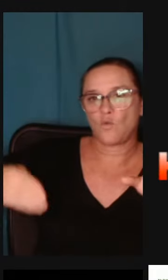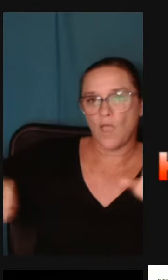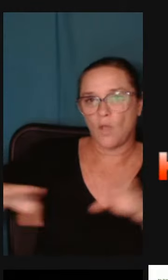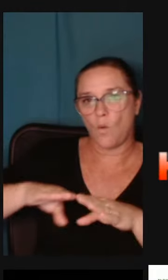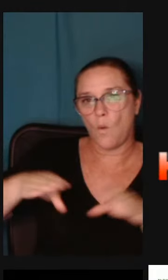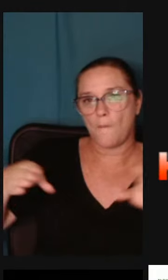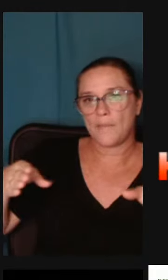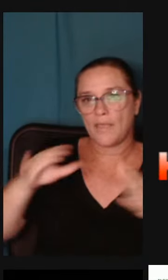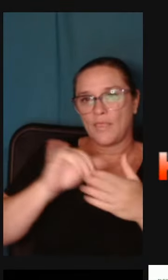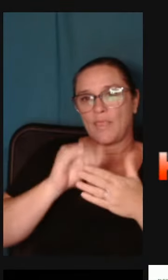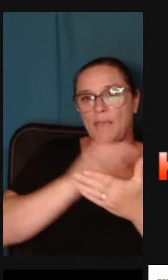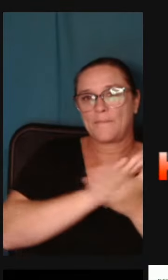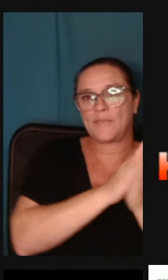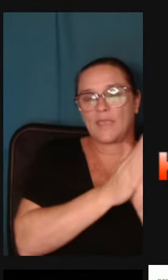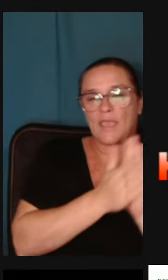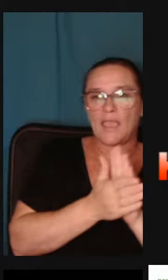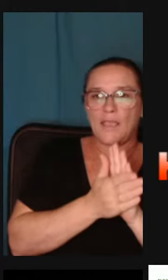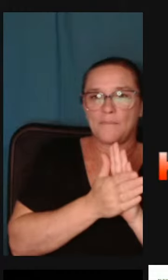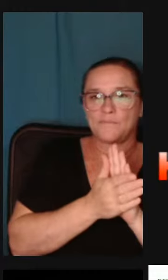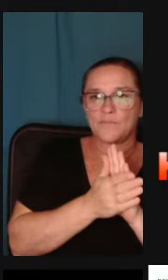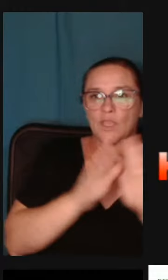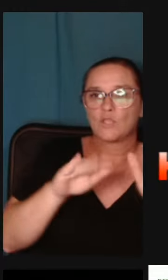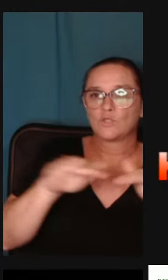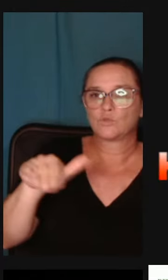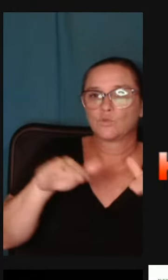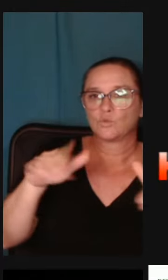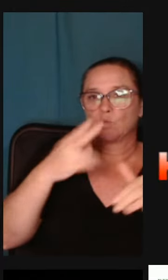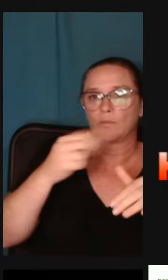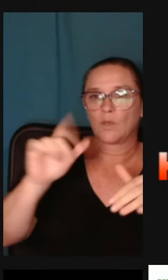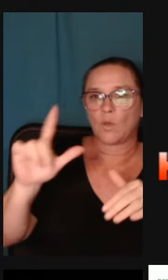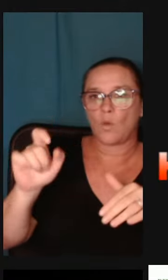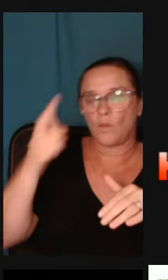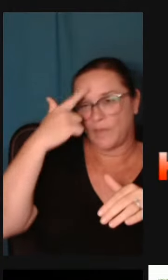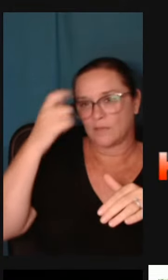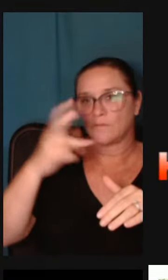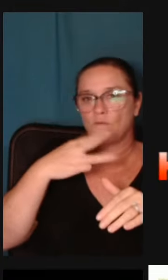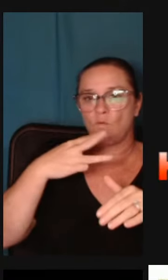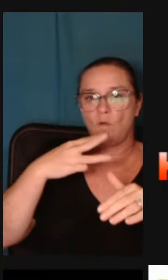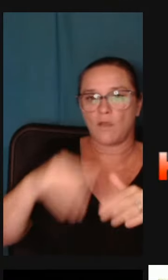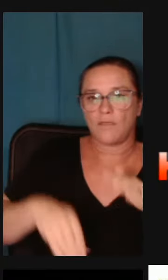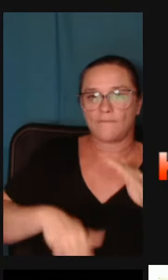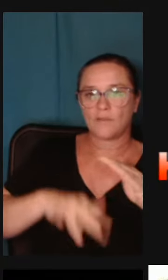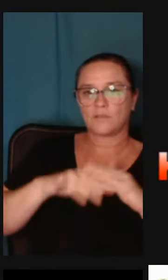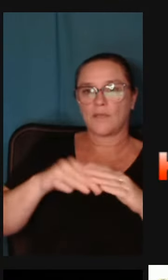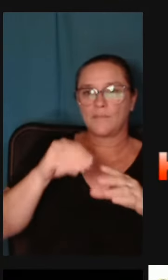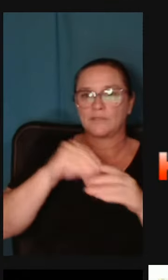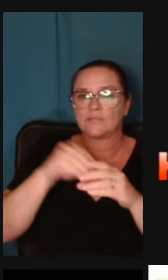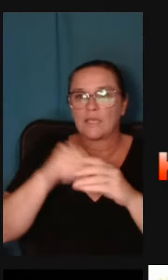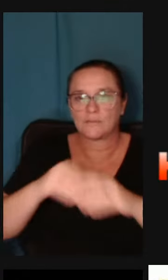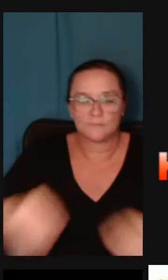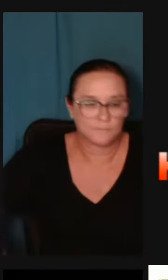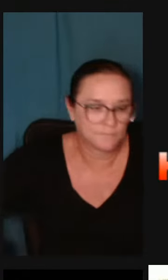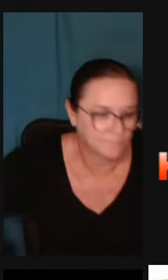then became a swimming hole because of the water filling it from there.